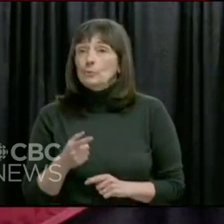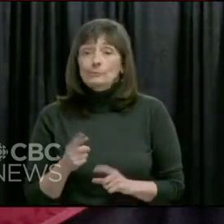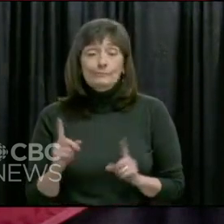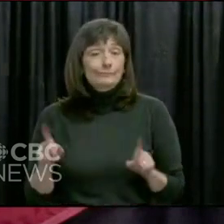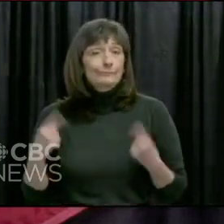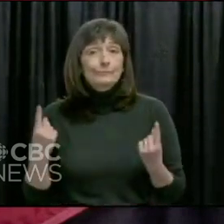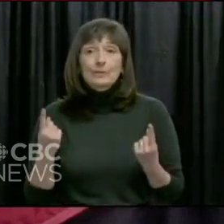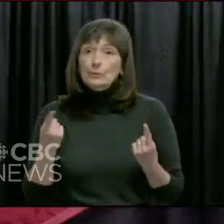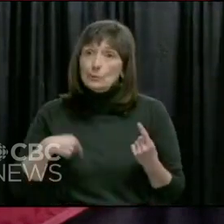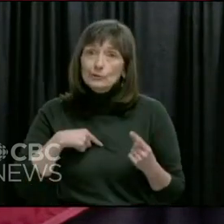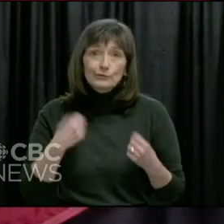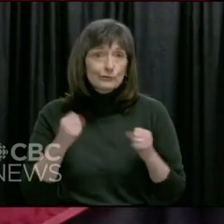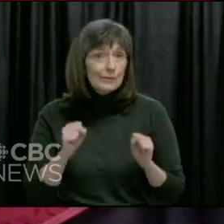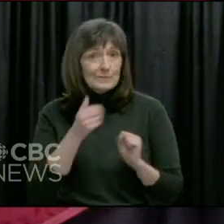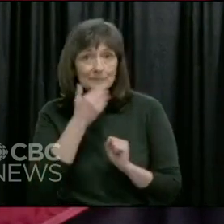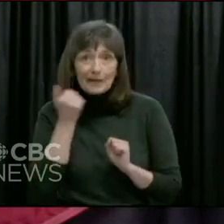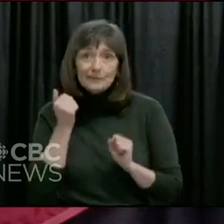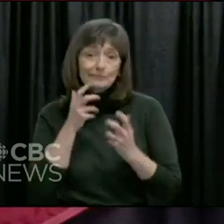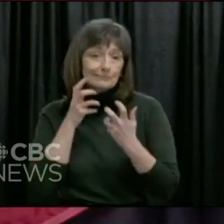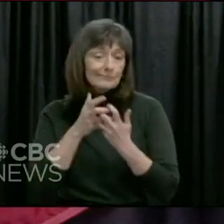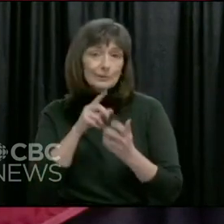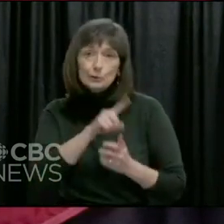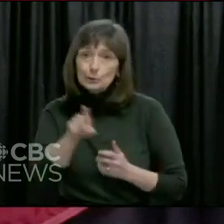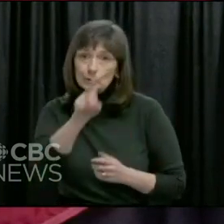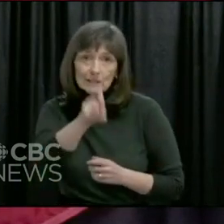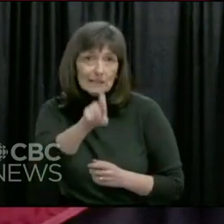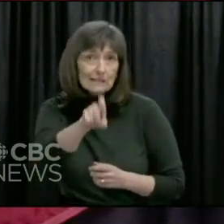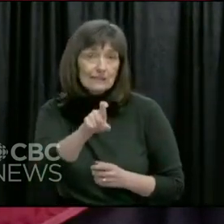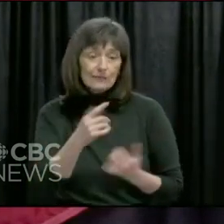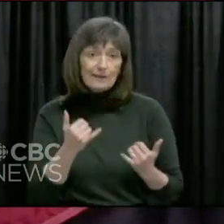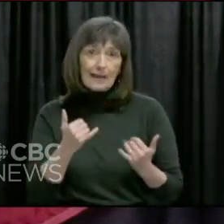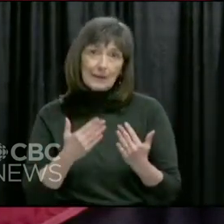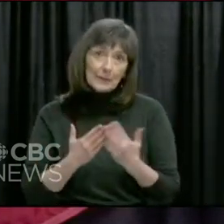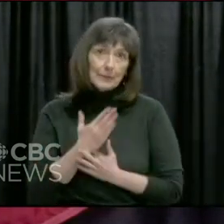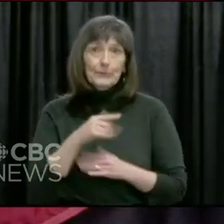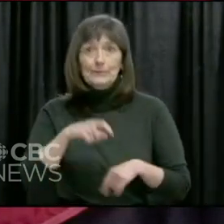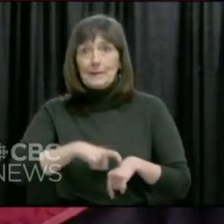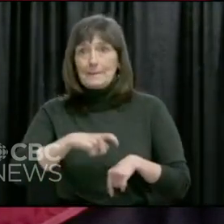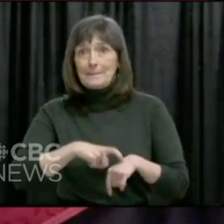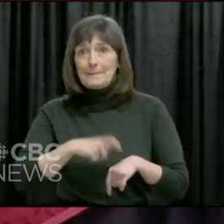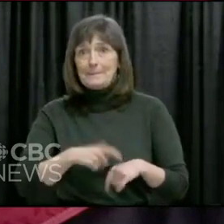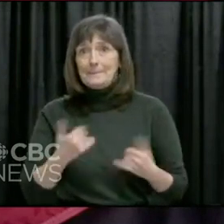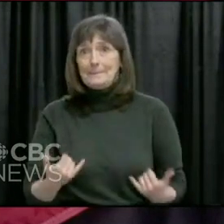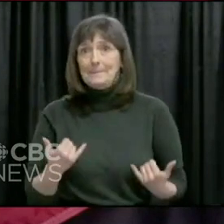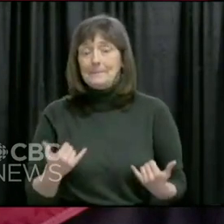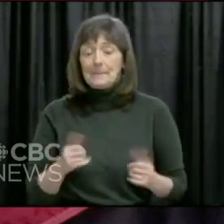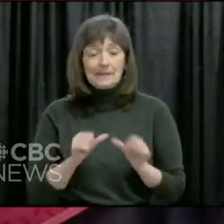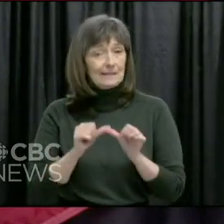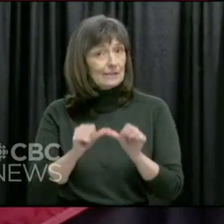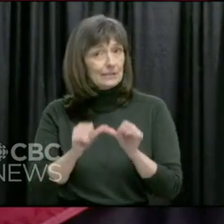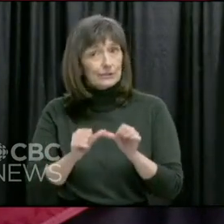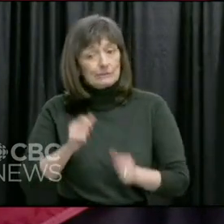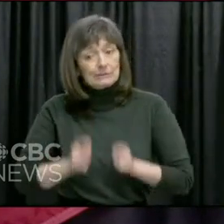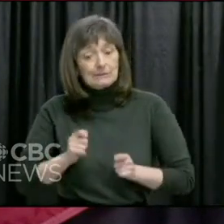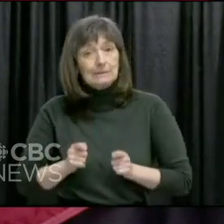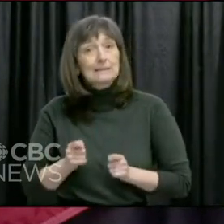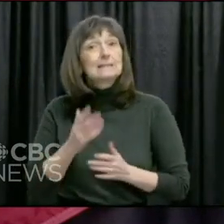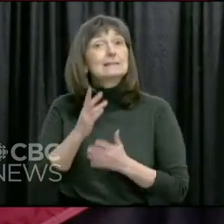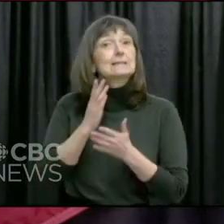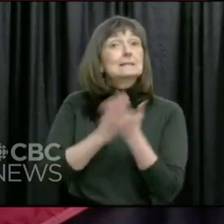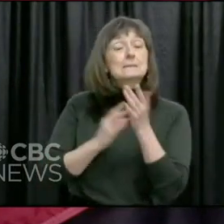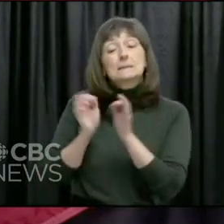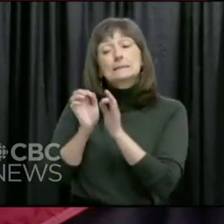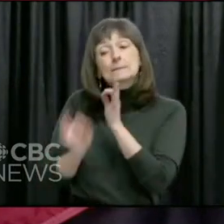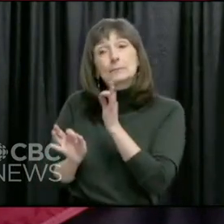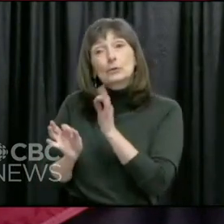can to support you and your loved ones, your families through this pandemic. And we will continue our work. So sometimes these simple changes can make